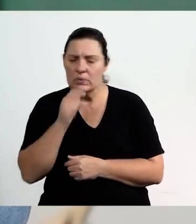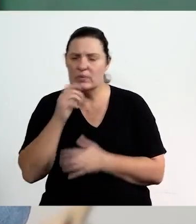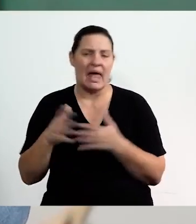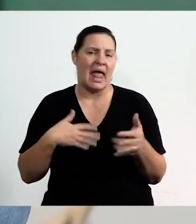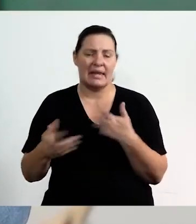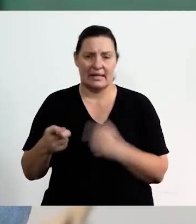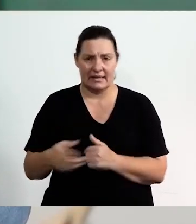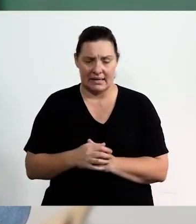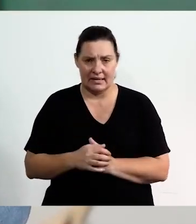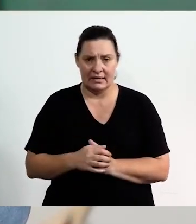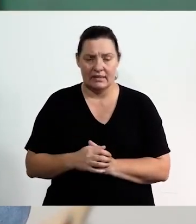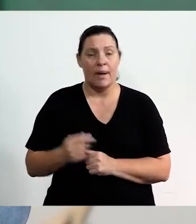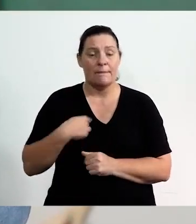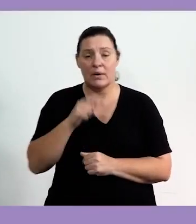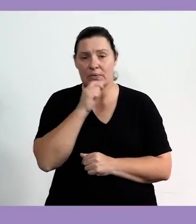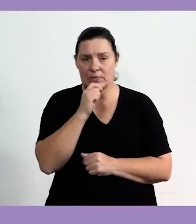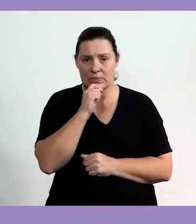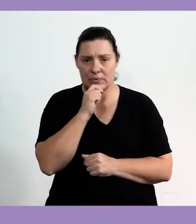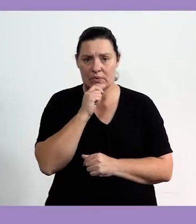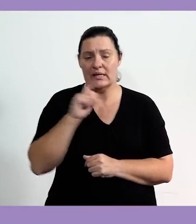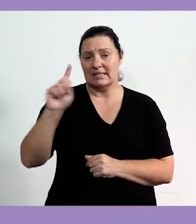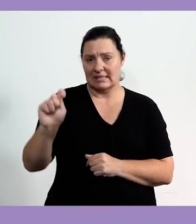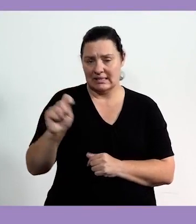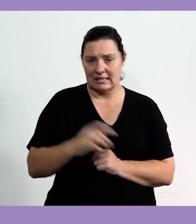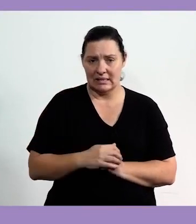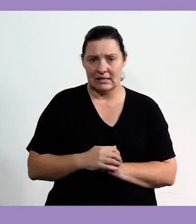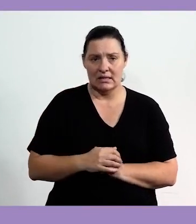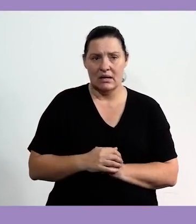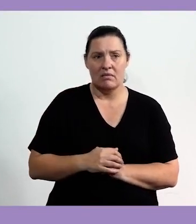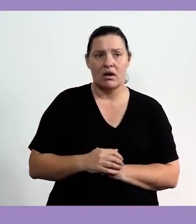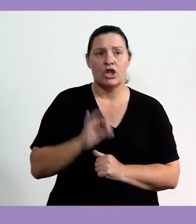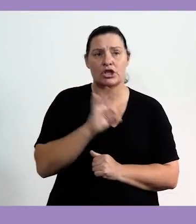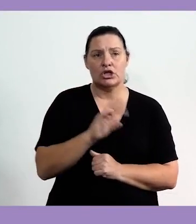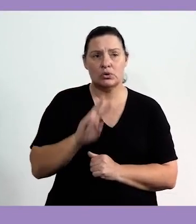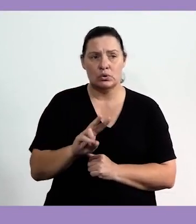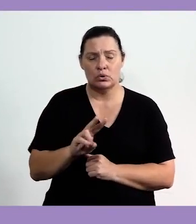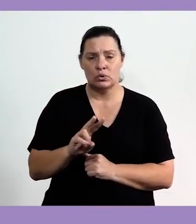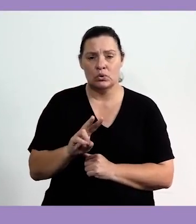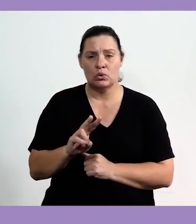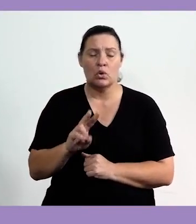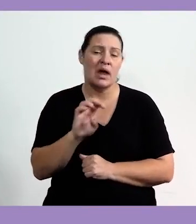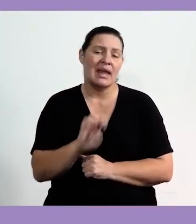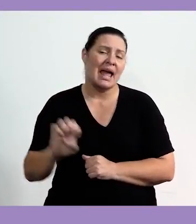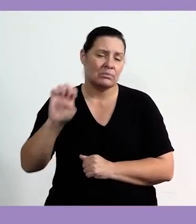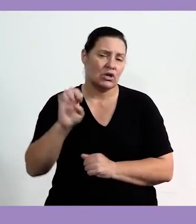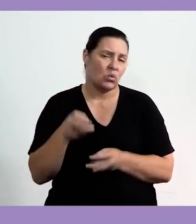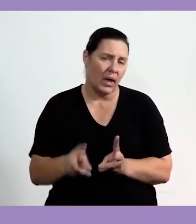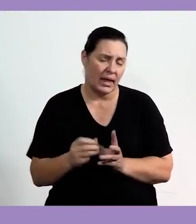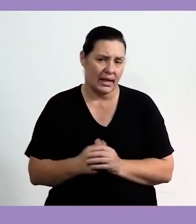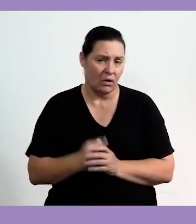here? You can use any letter. I am going to use T. So what is 32